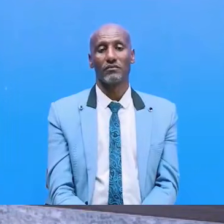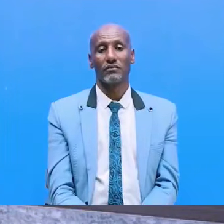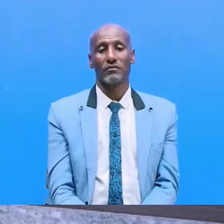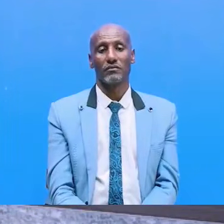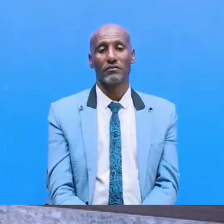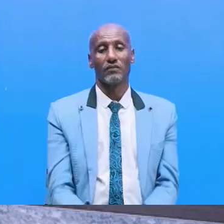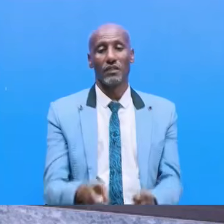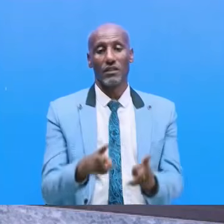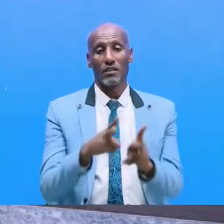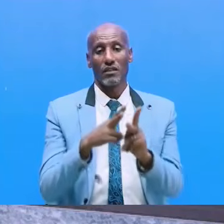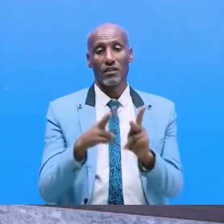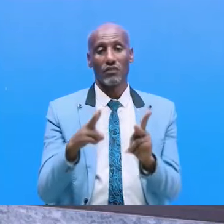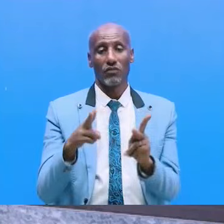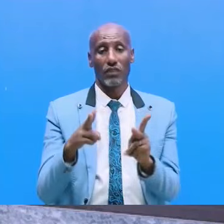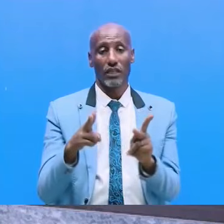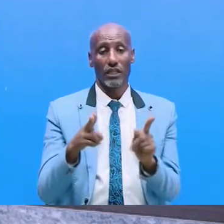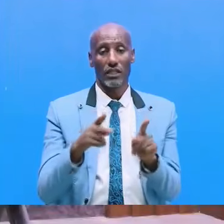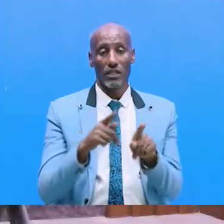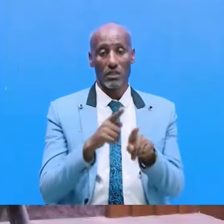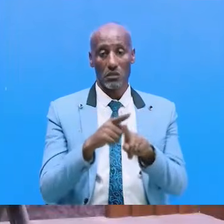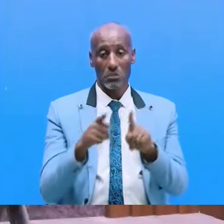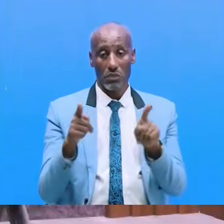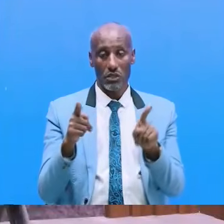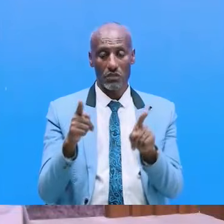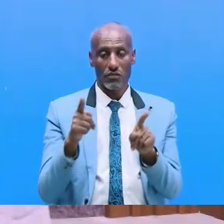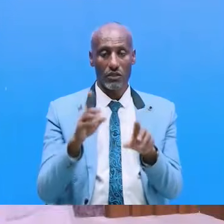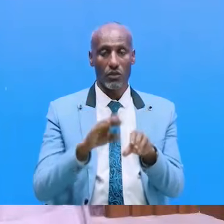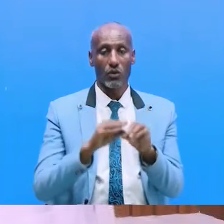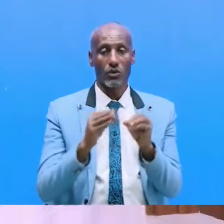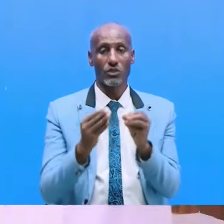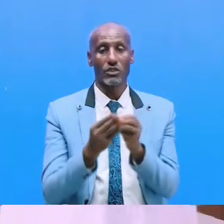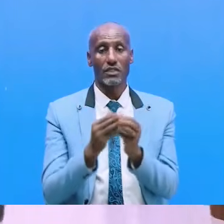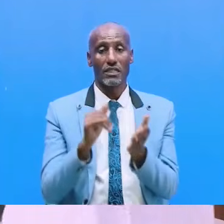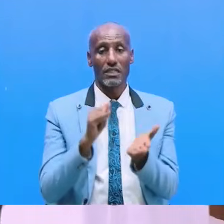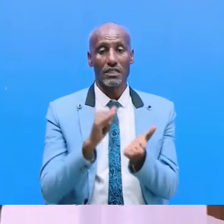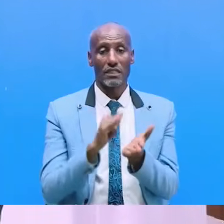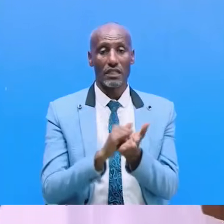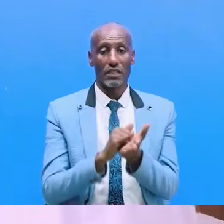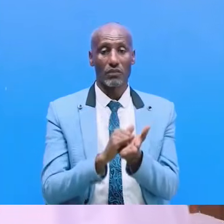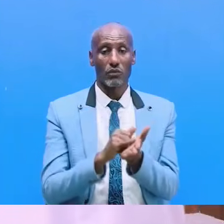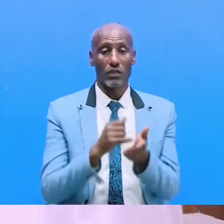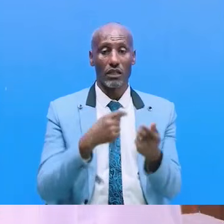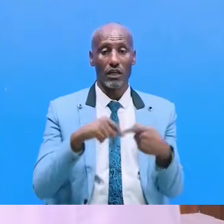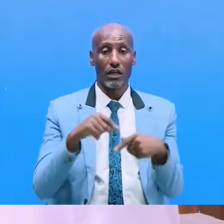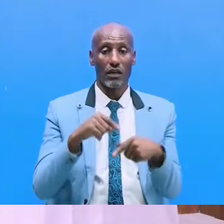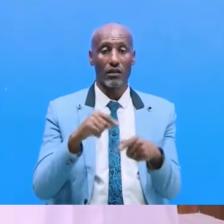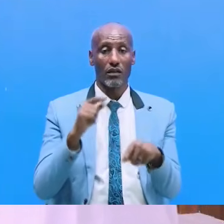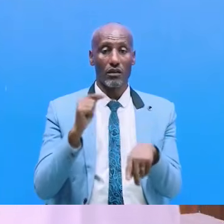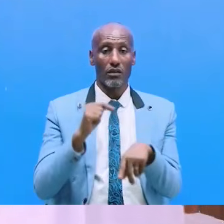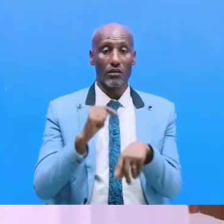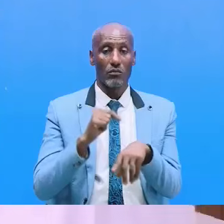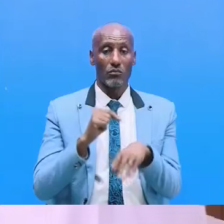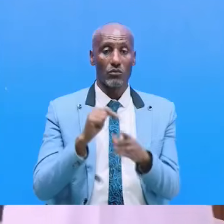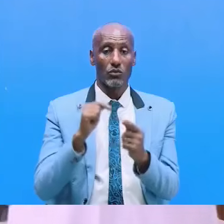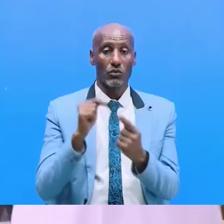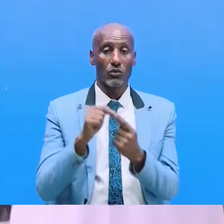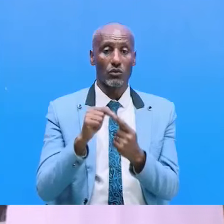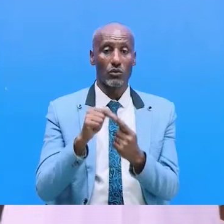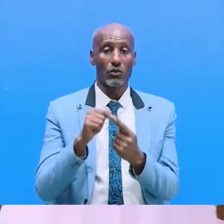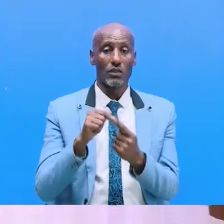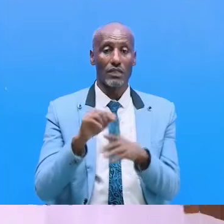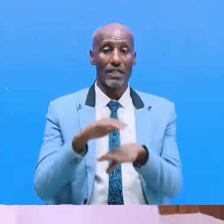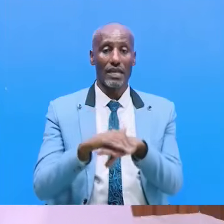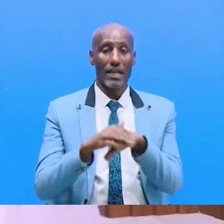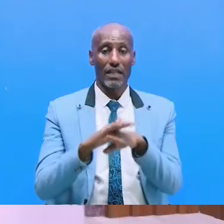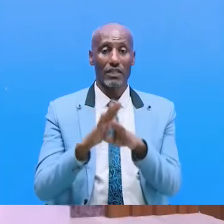is a very specific condition that's when we come to language, we don't have any common rule always. So students, let